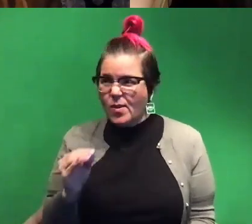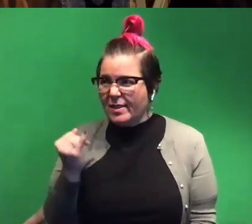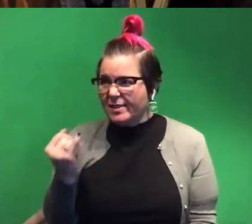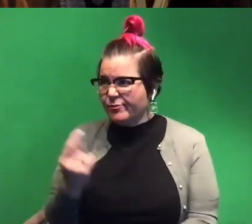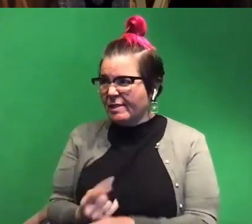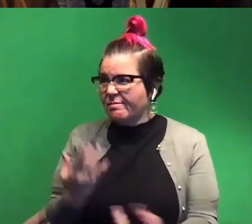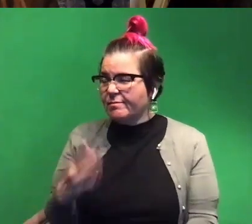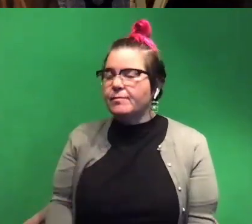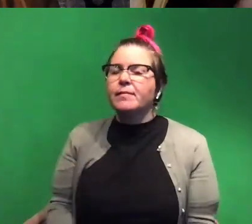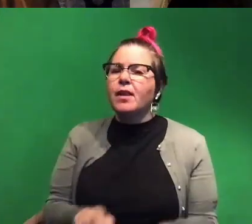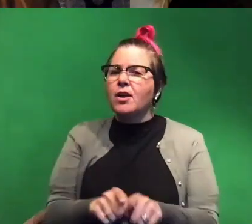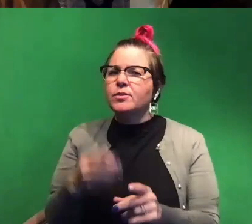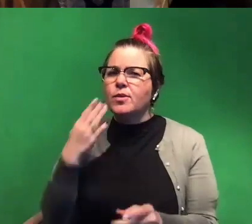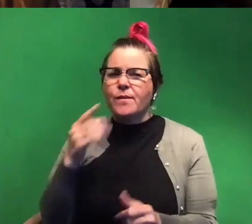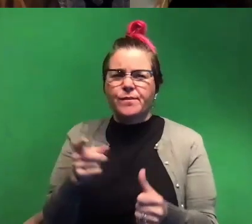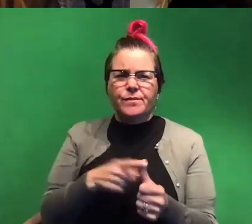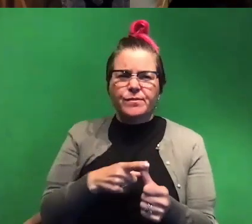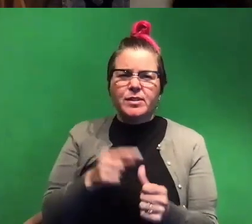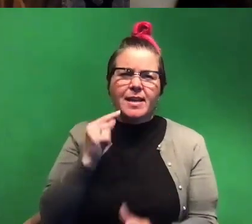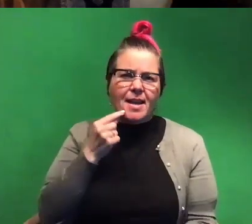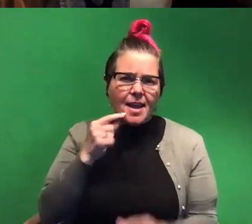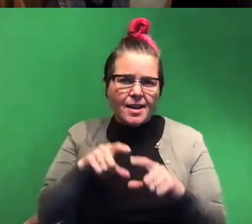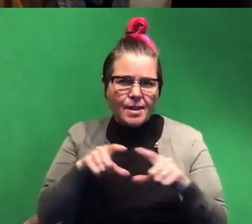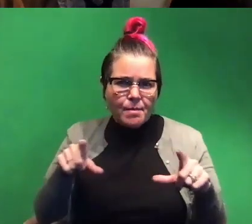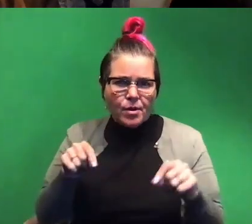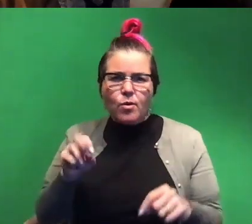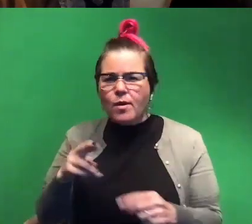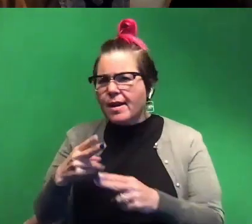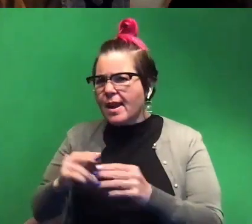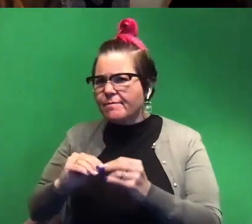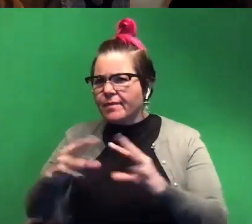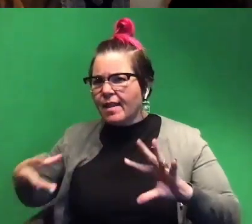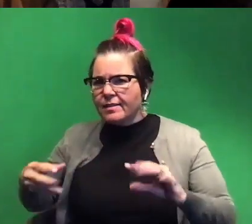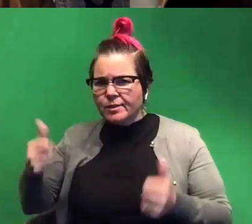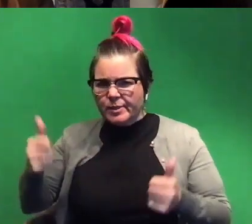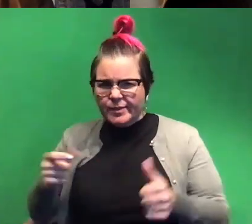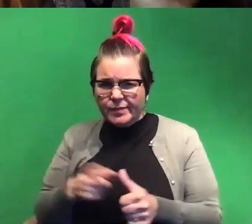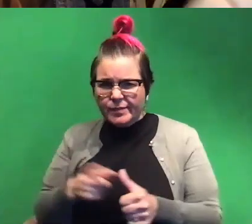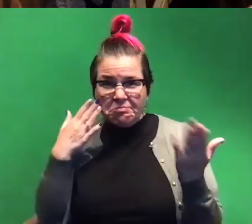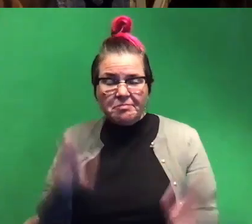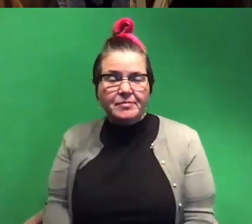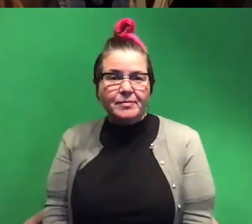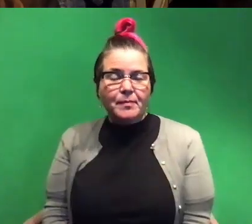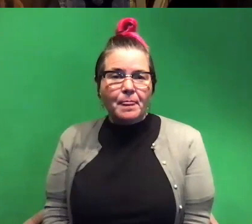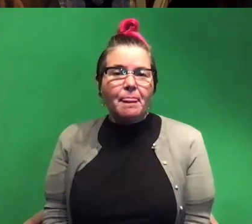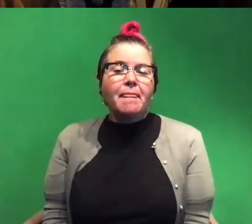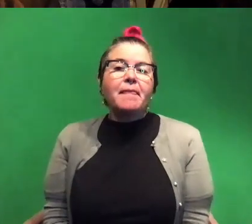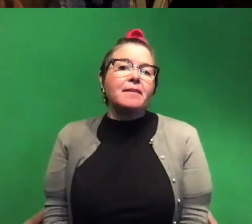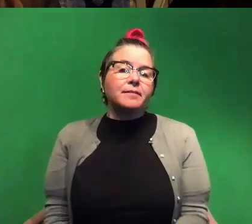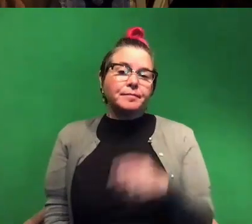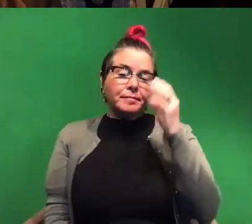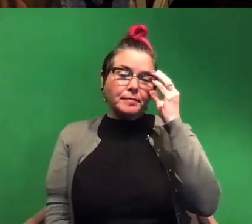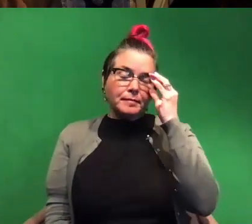I don't know what came first, the candy bar or the name of our... I don't know that either. The